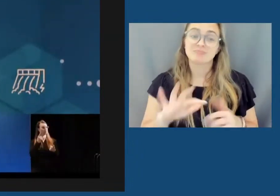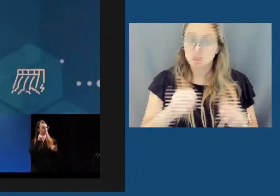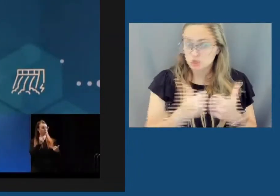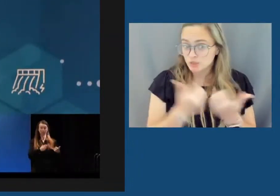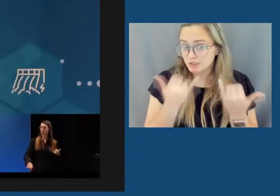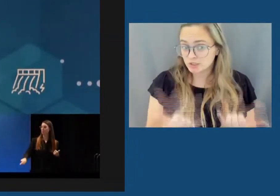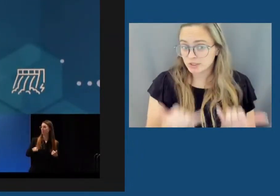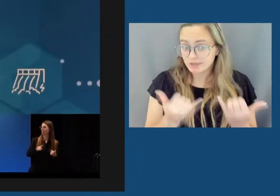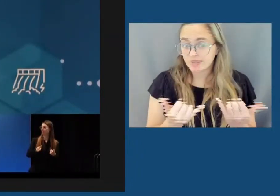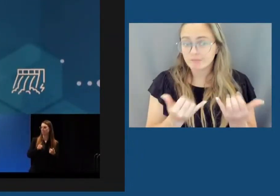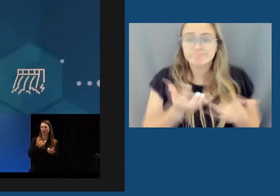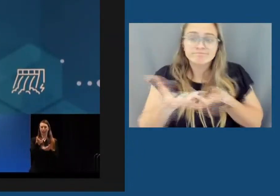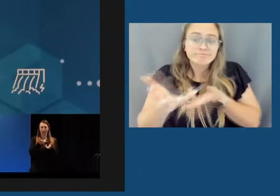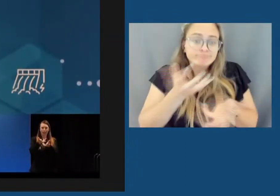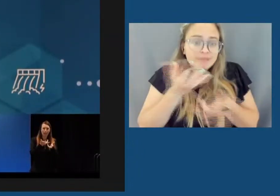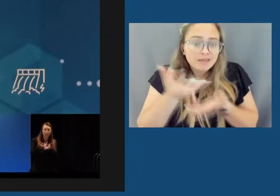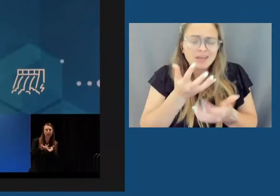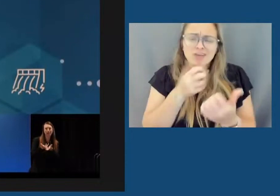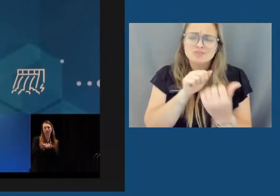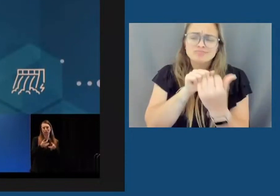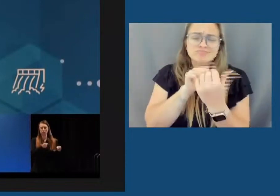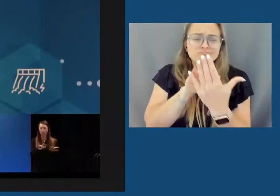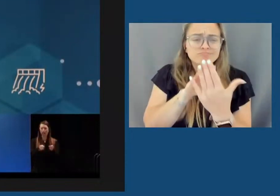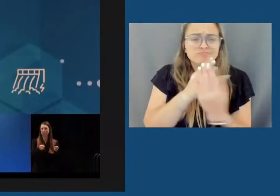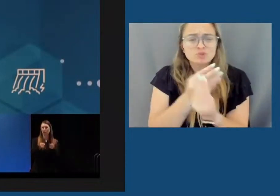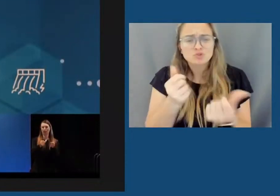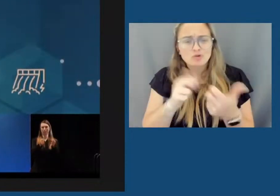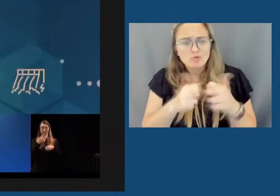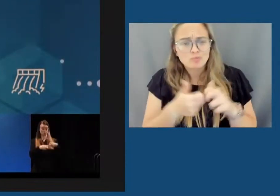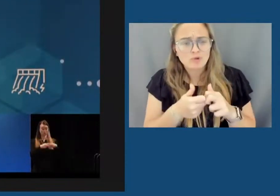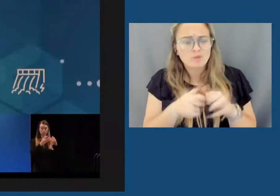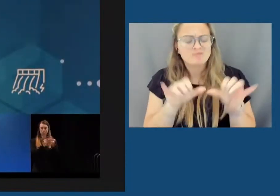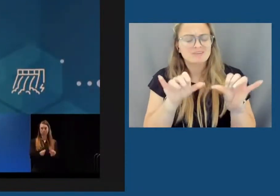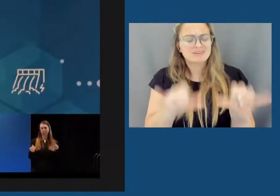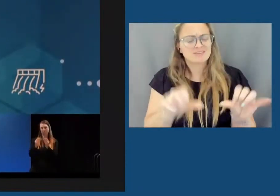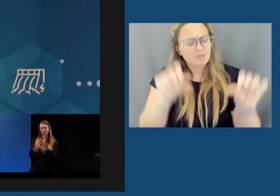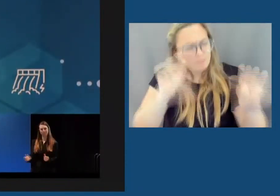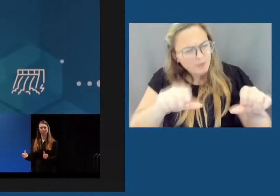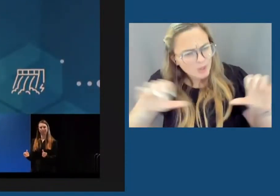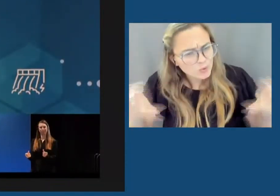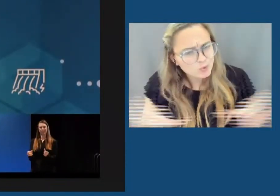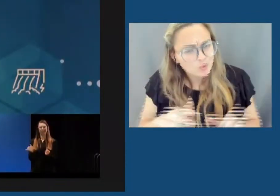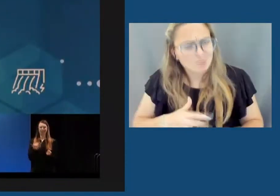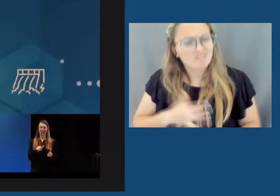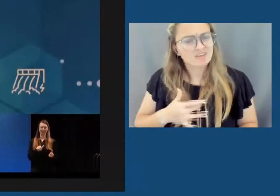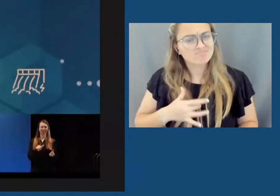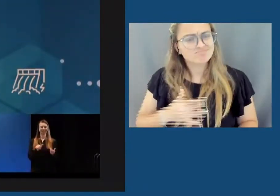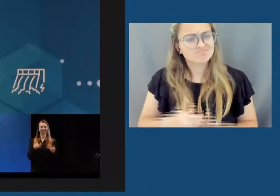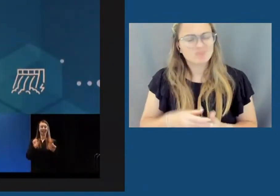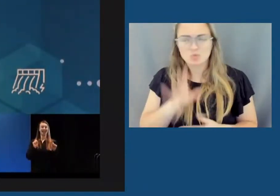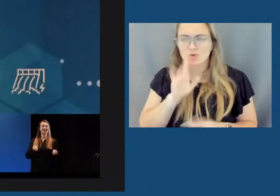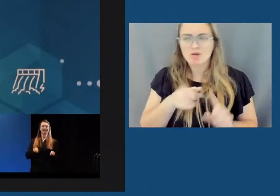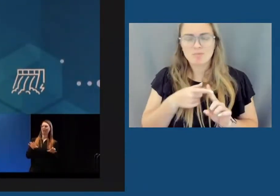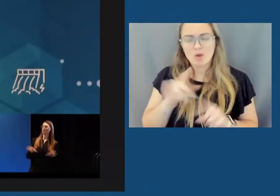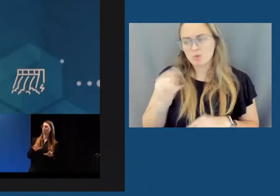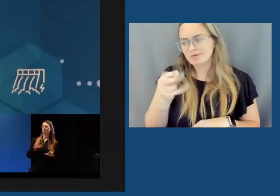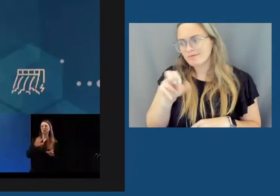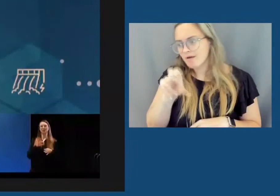Let's engage, let's strategize, and solve these problems with the same can-do spirit that I talked about with Thomas